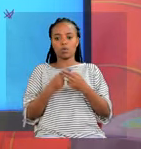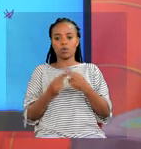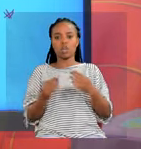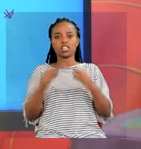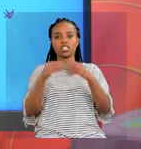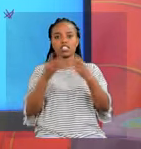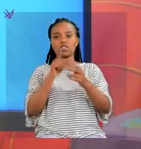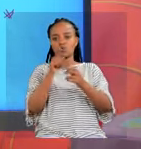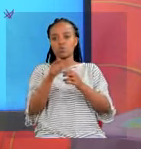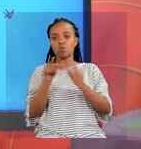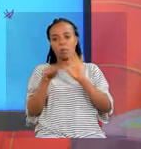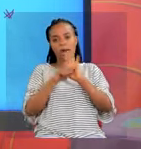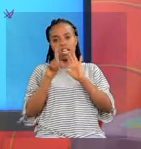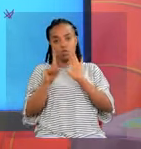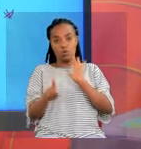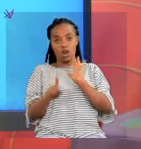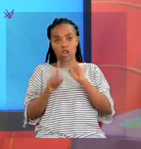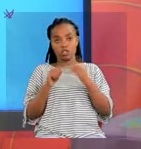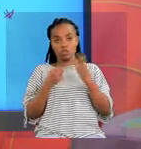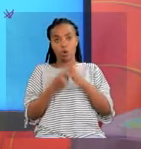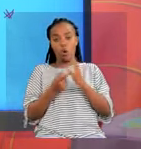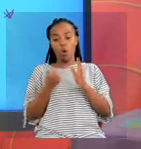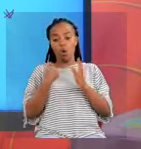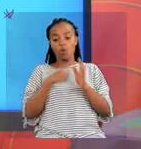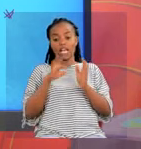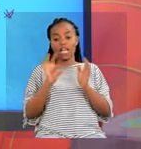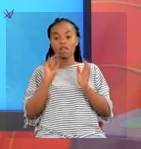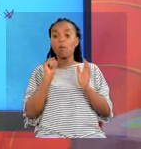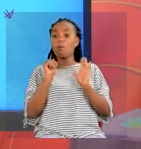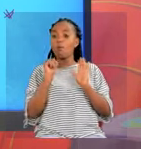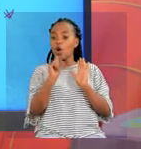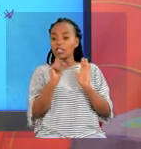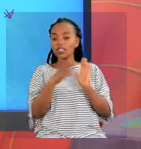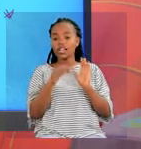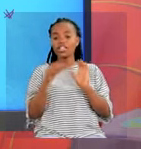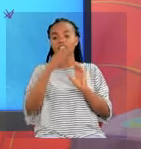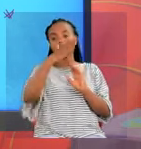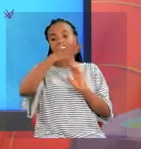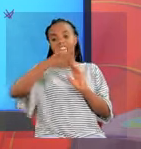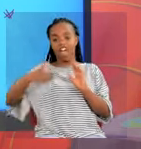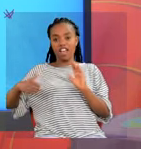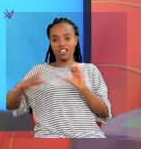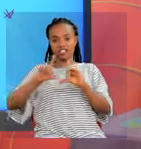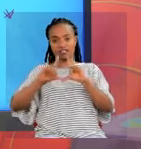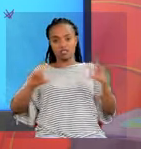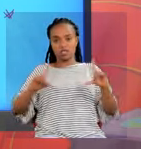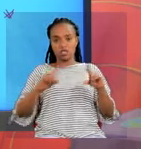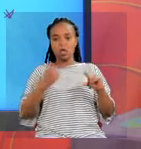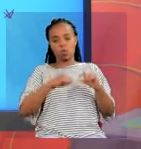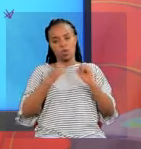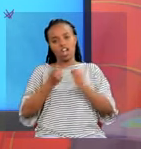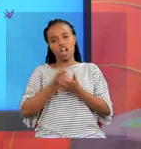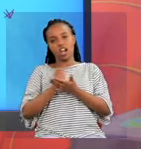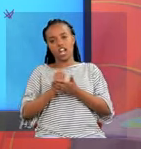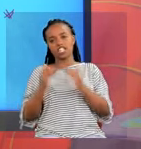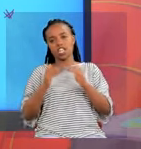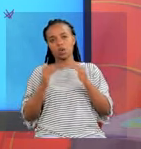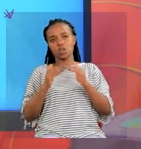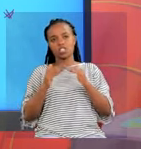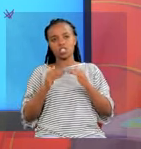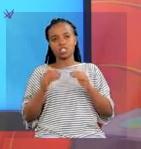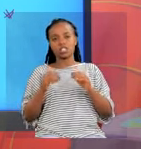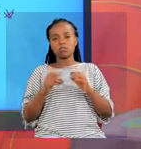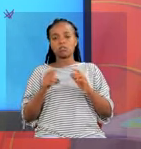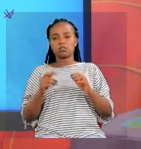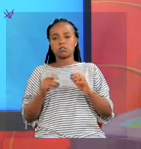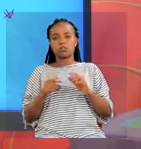we have a point and a slope. So we can write the equation. Take arbitrary point in the